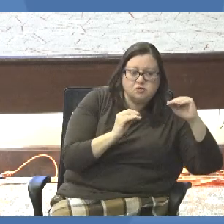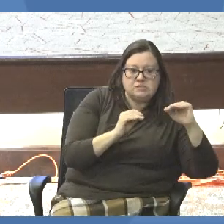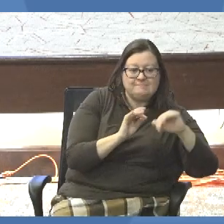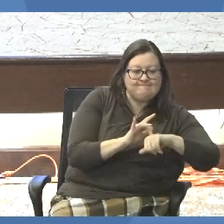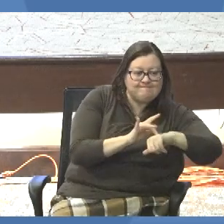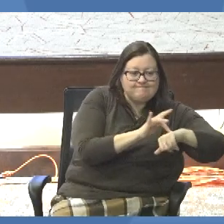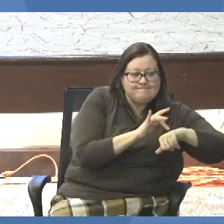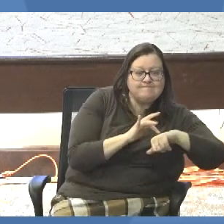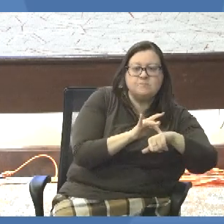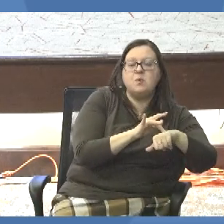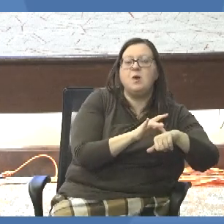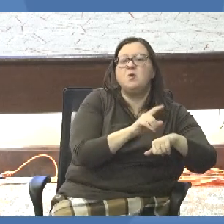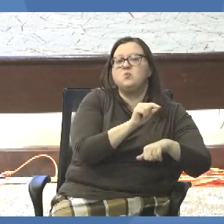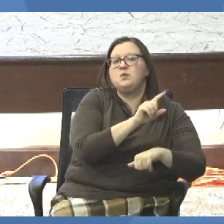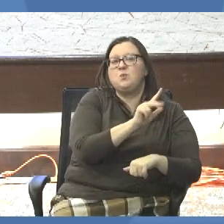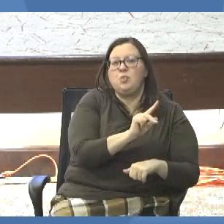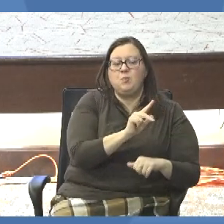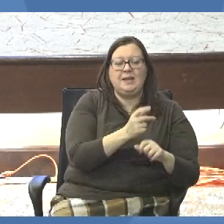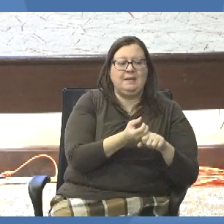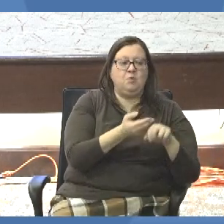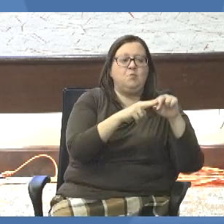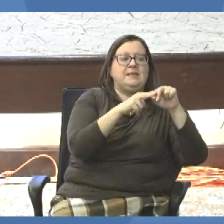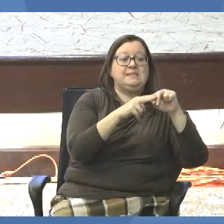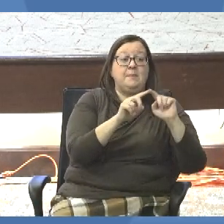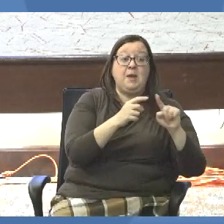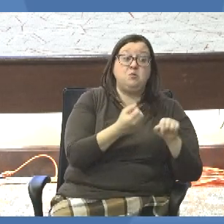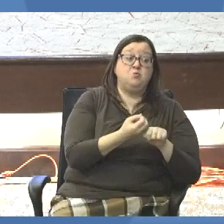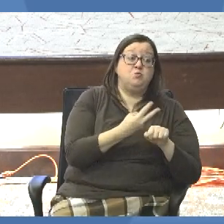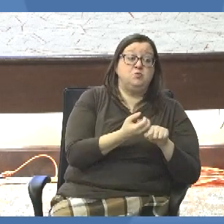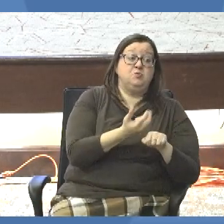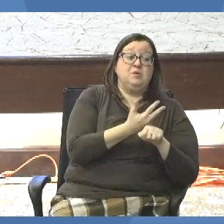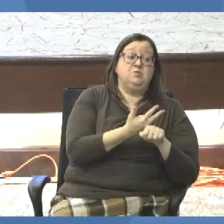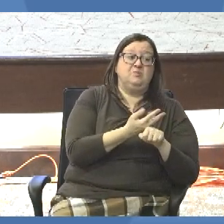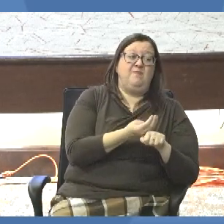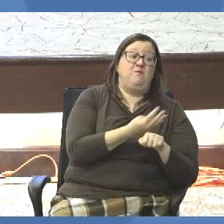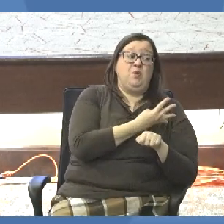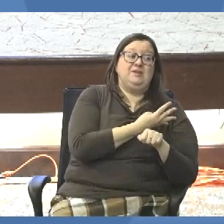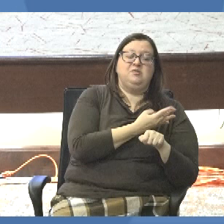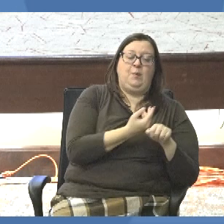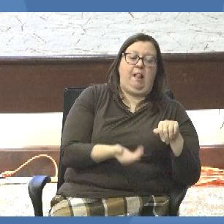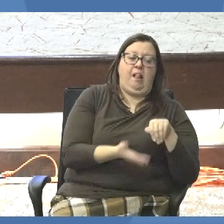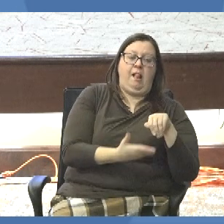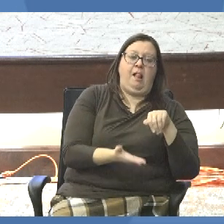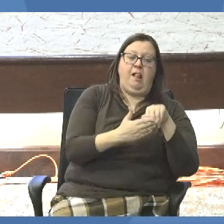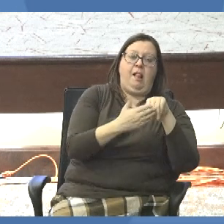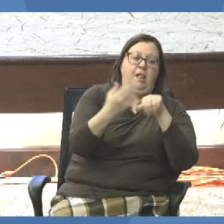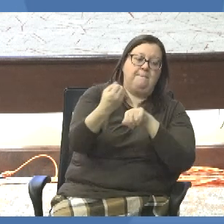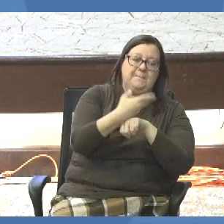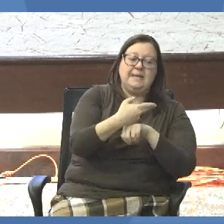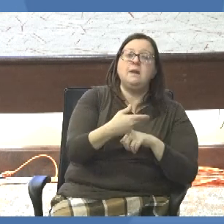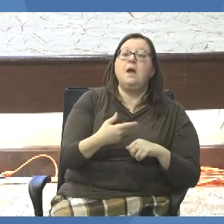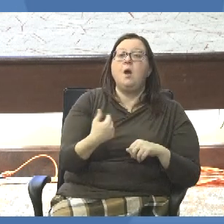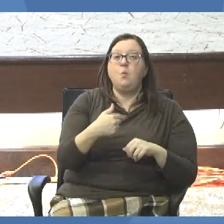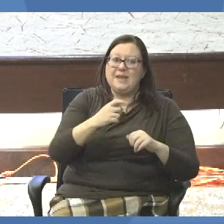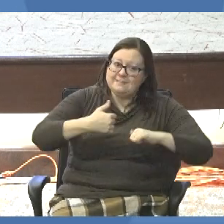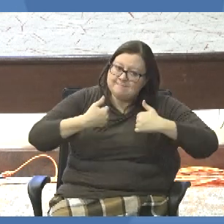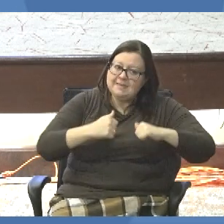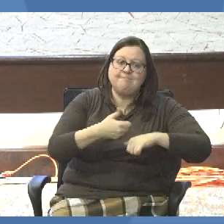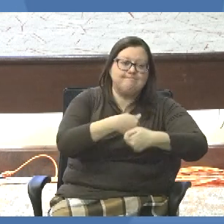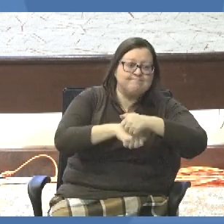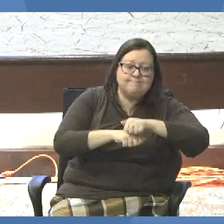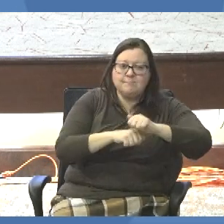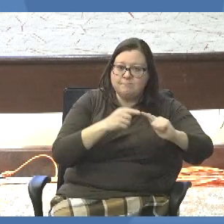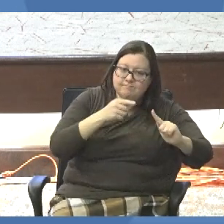over 2023, but a significant increase over the previous years. And this is where we want to really put our energy. I can tell you the Waco firefighters